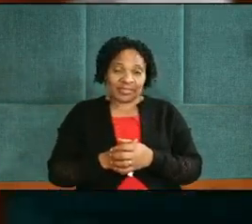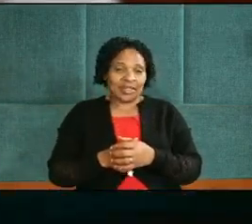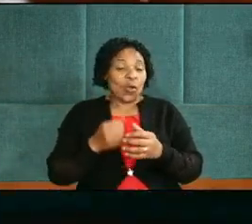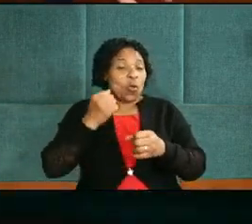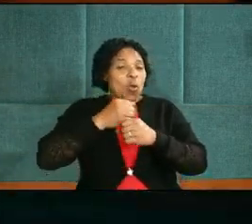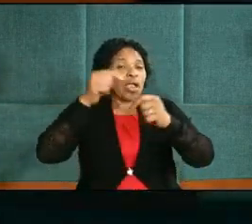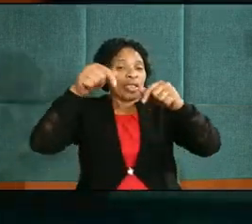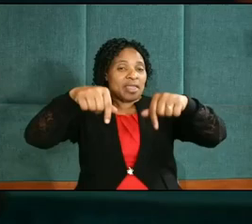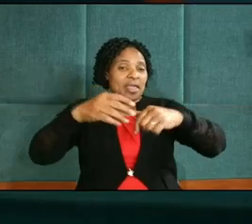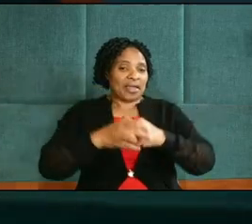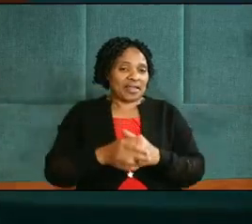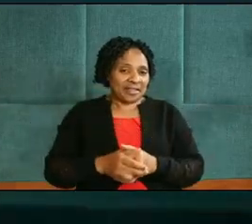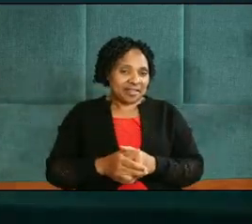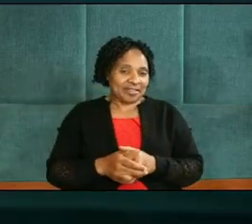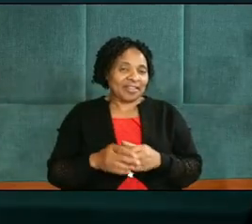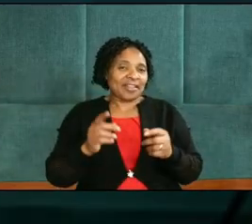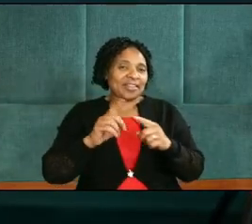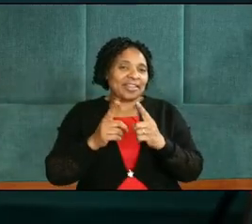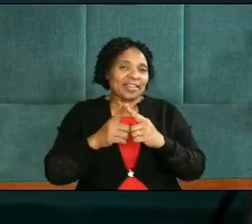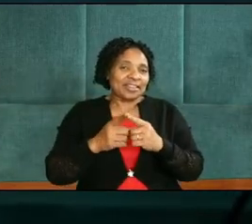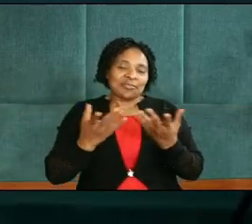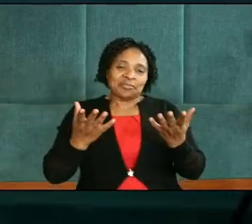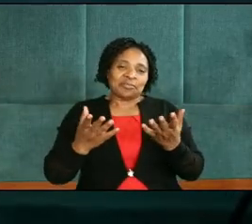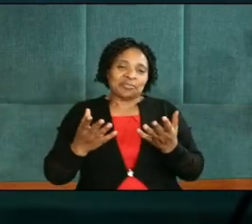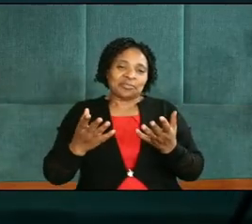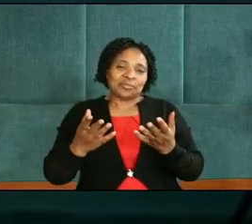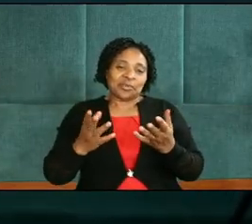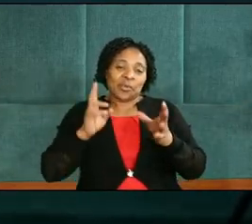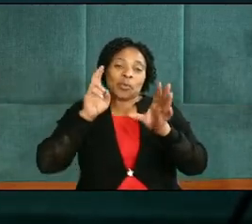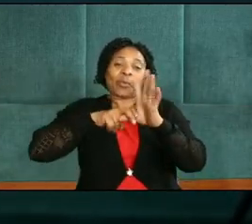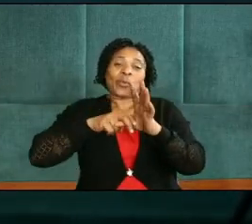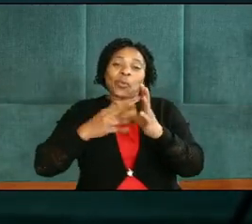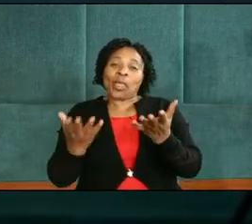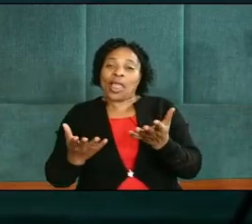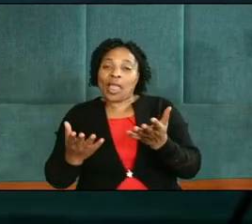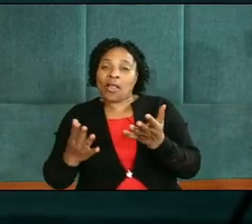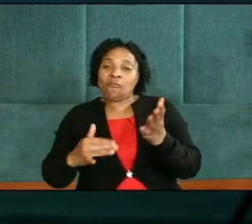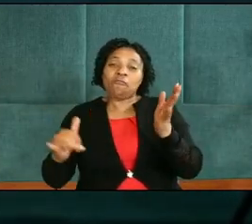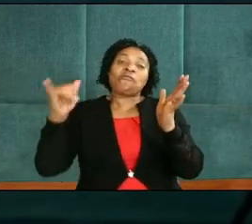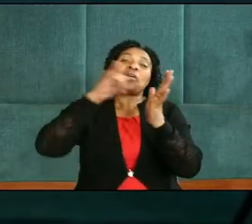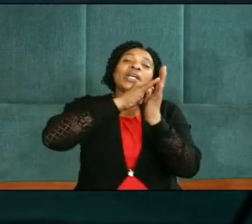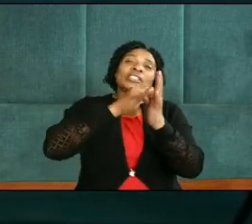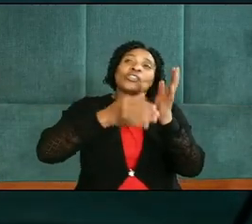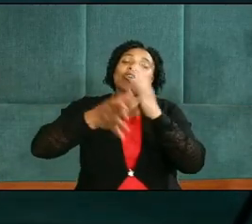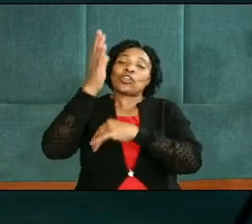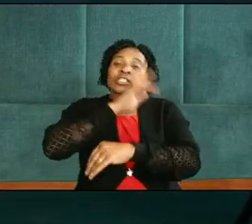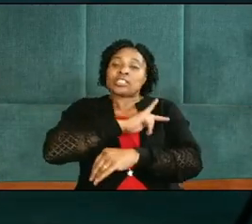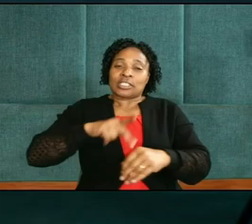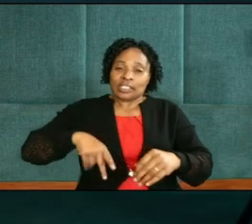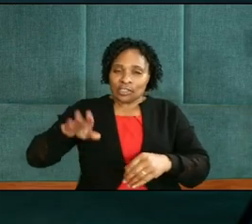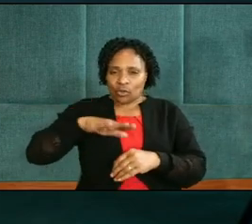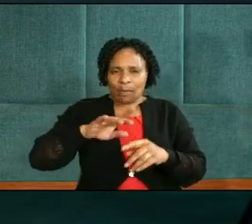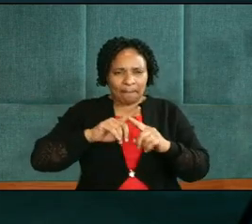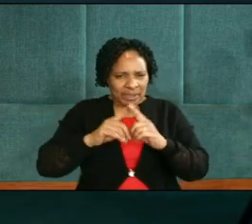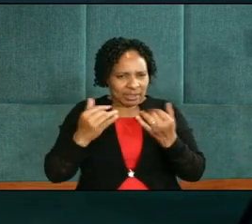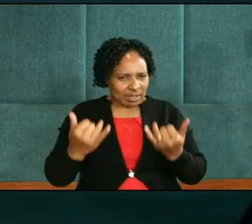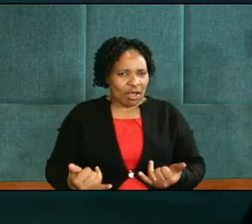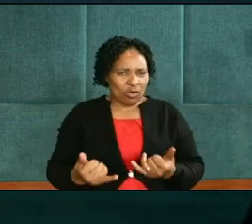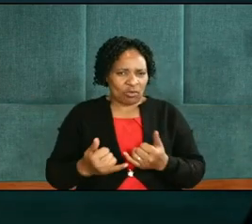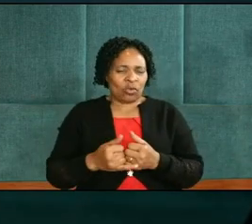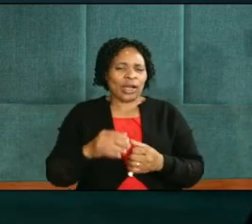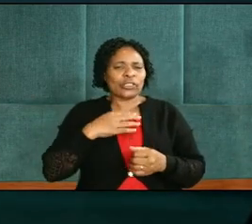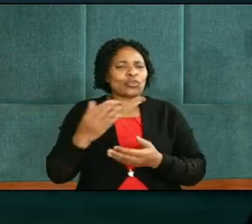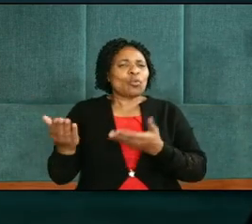here and then when we reach there, we can't board the flight to the kingdom. So I decided this morning to take the next few minutes to pull out a